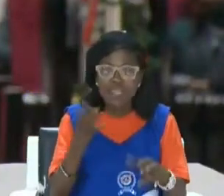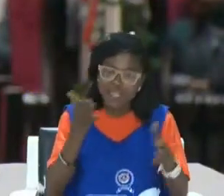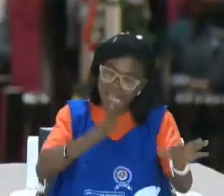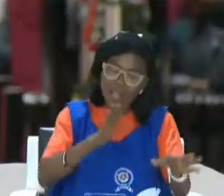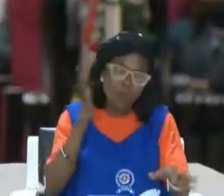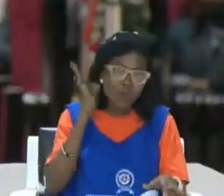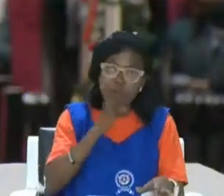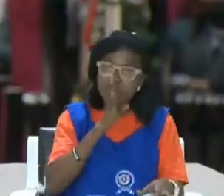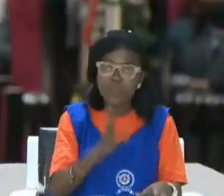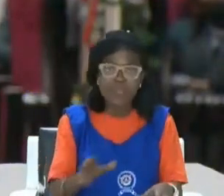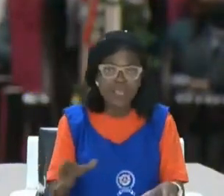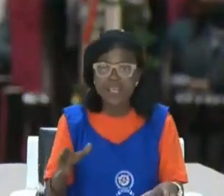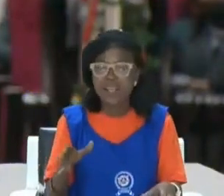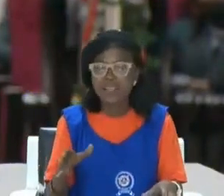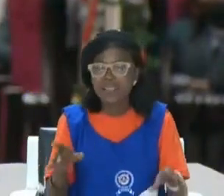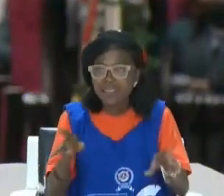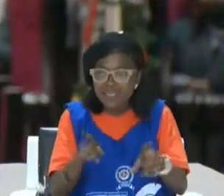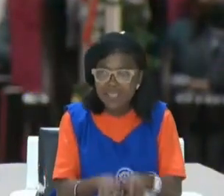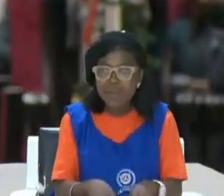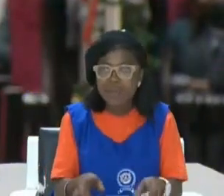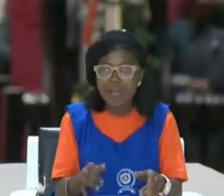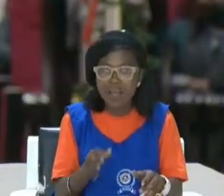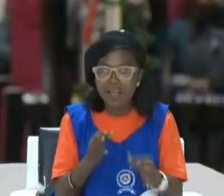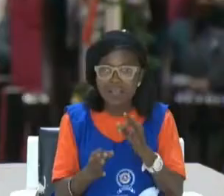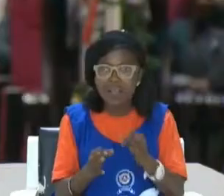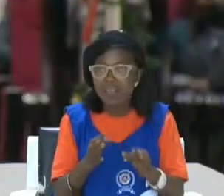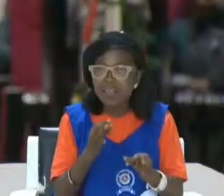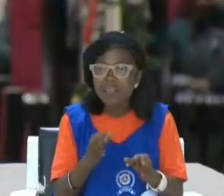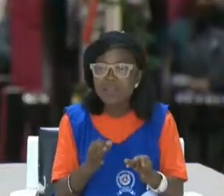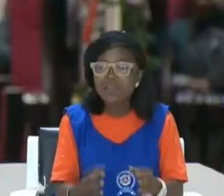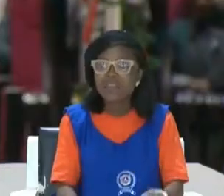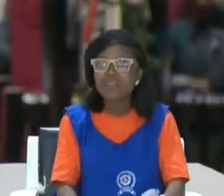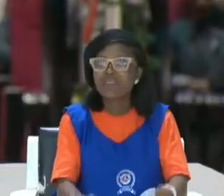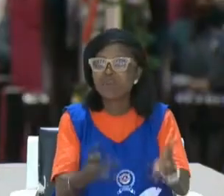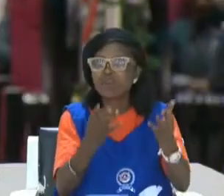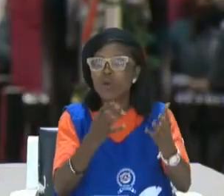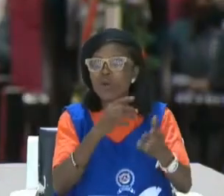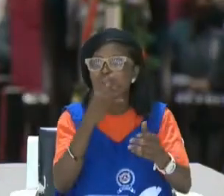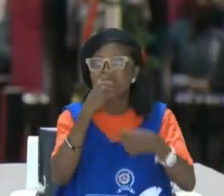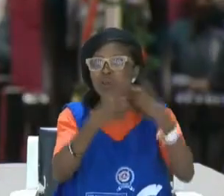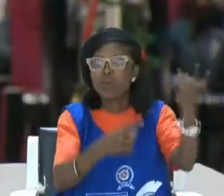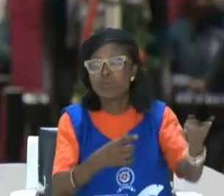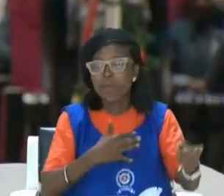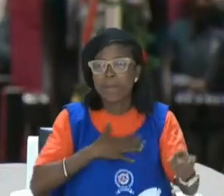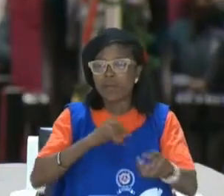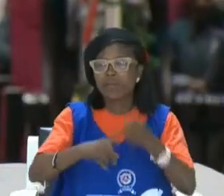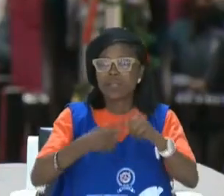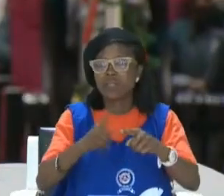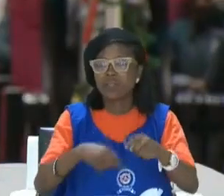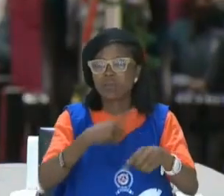There's an uncle of mine, went to church on Sunday. It was Thanksgiving Sunday.